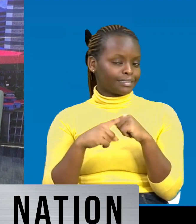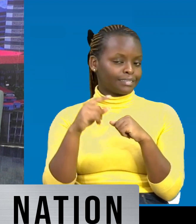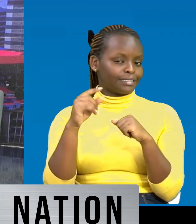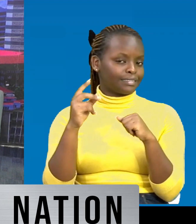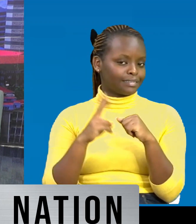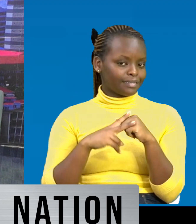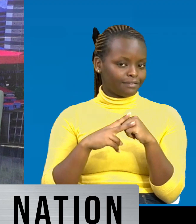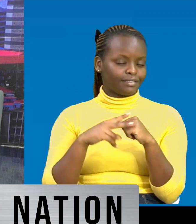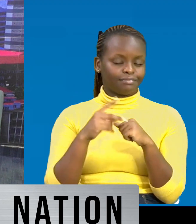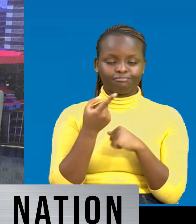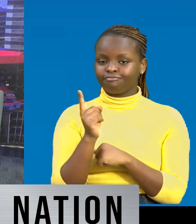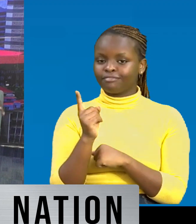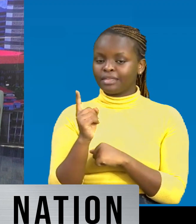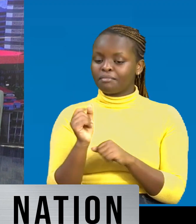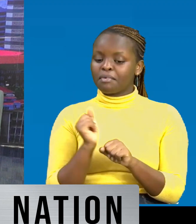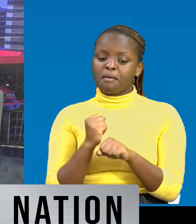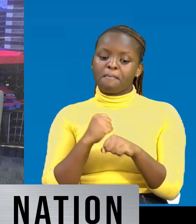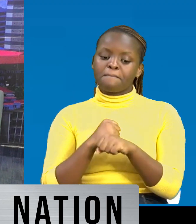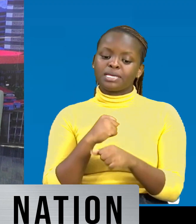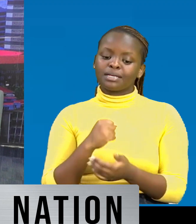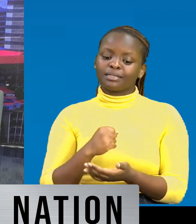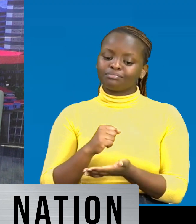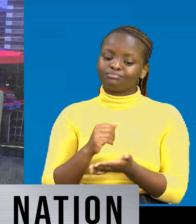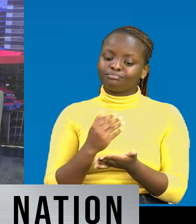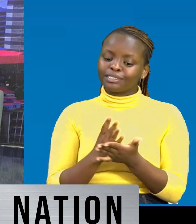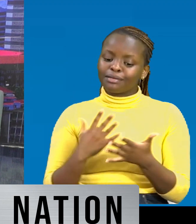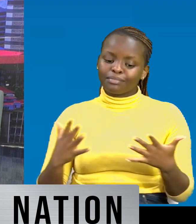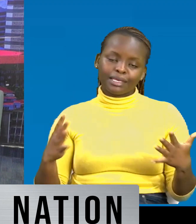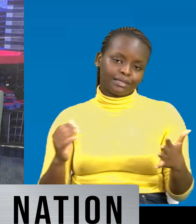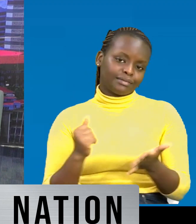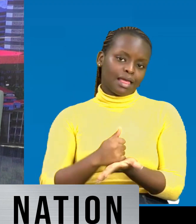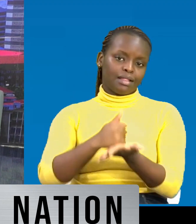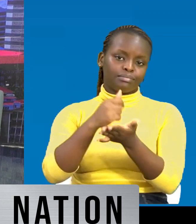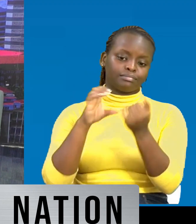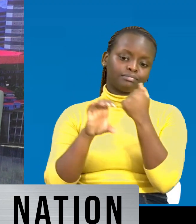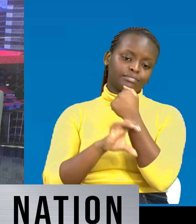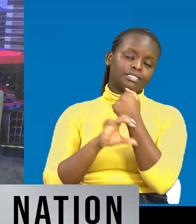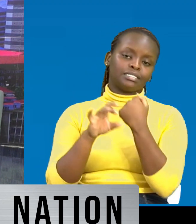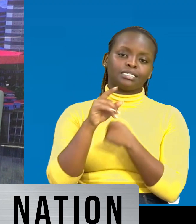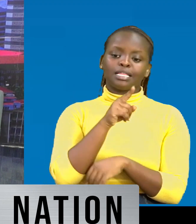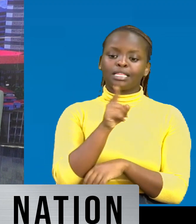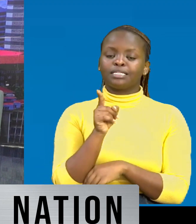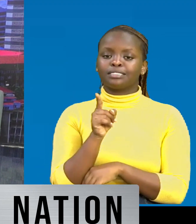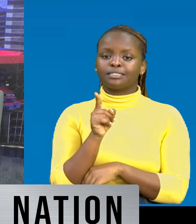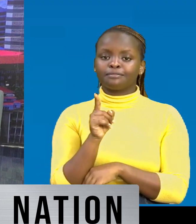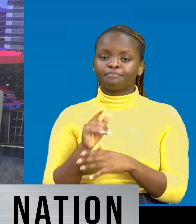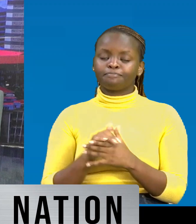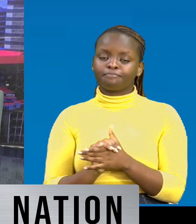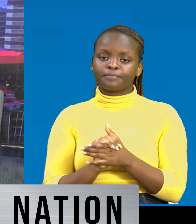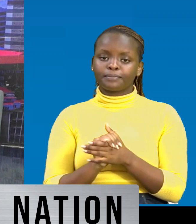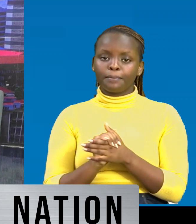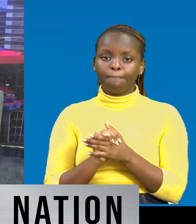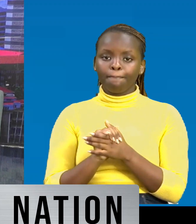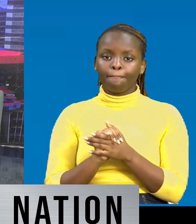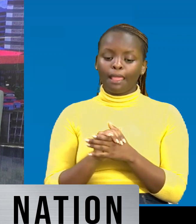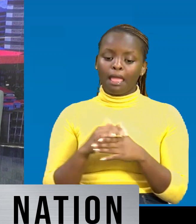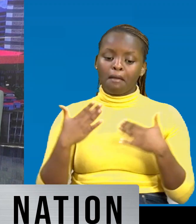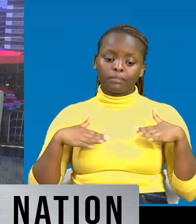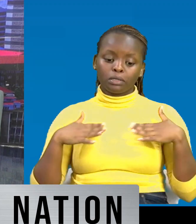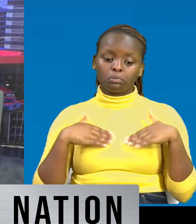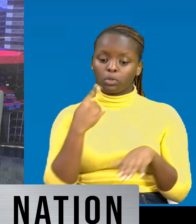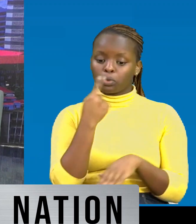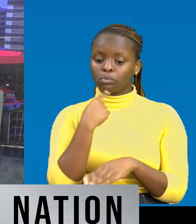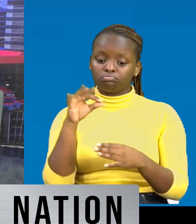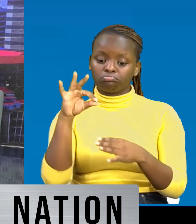really craft something and really help this country? Because we are facing a situation where, as the people who elected a